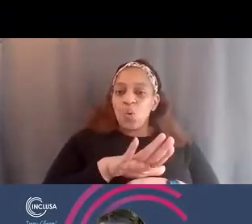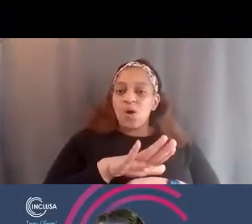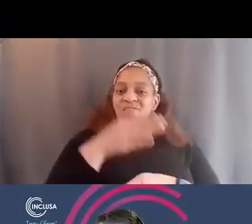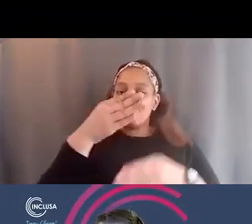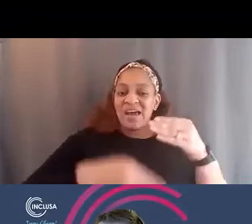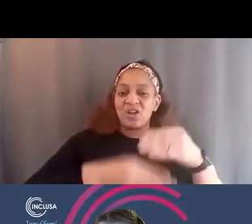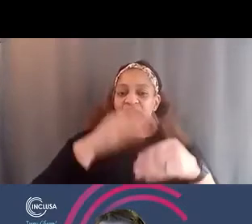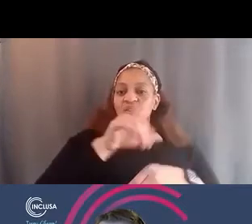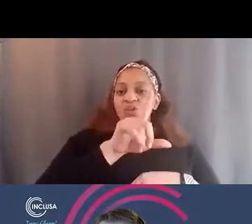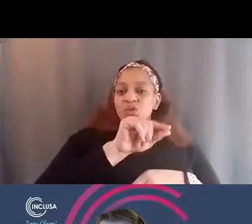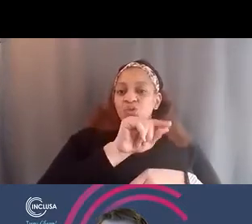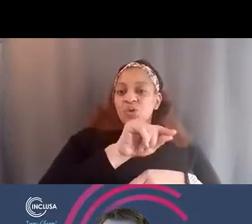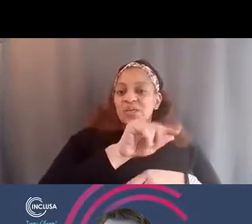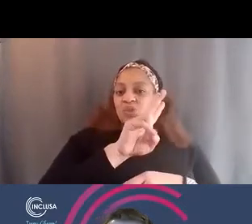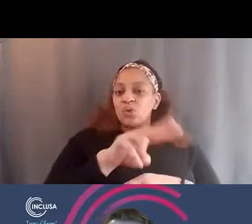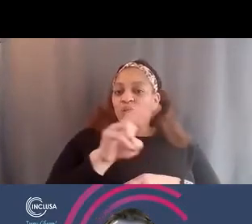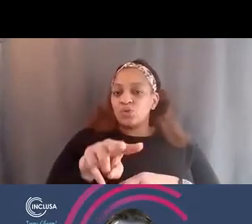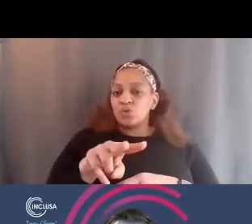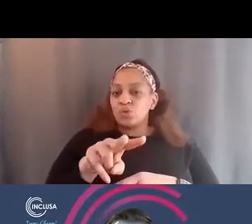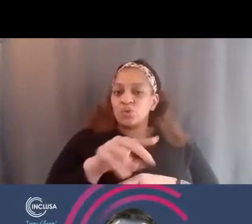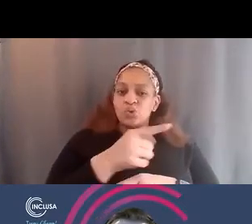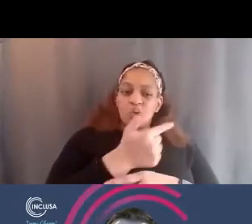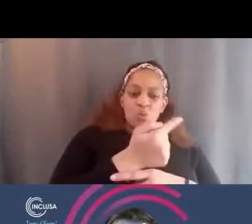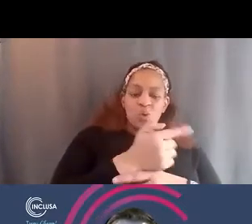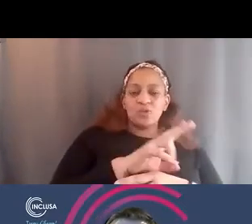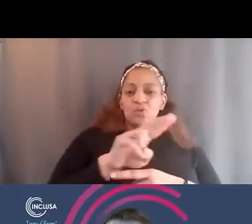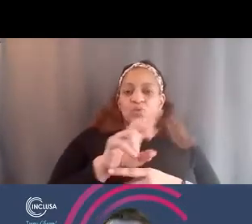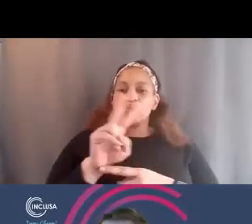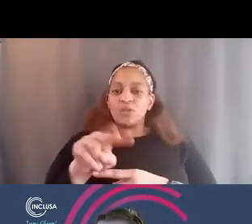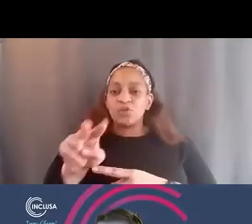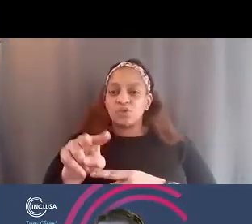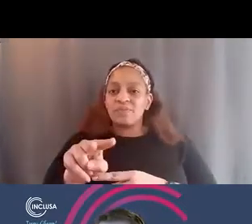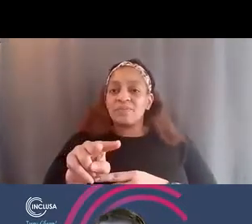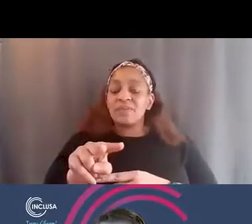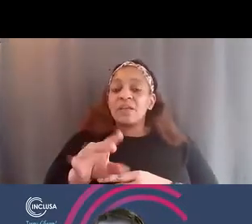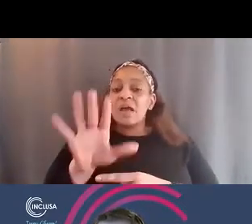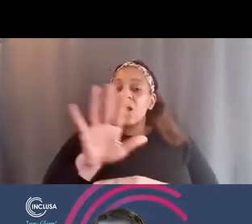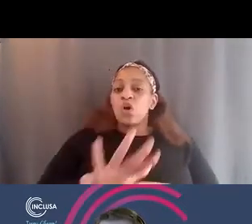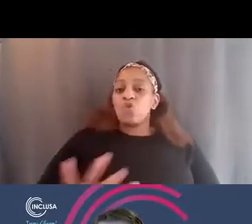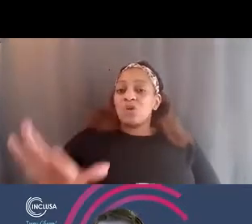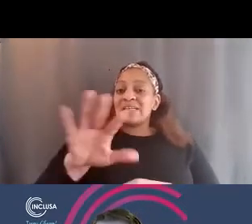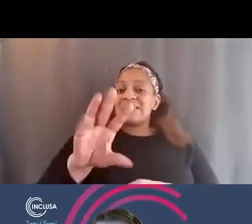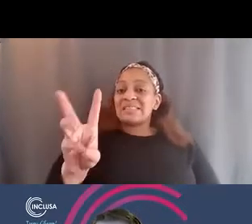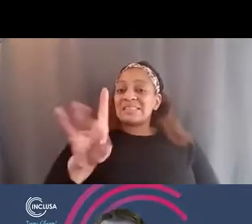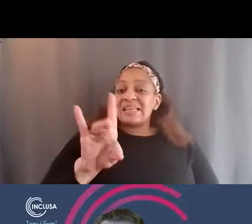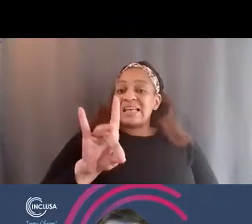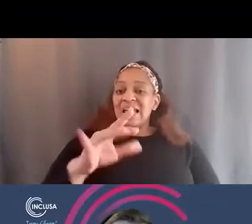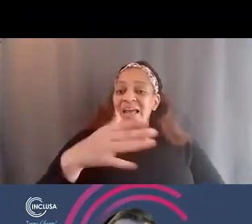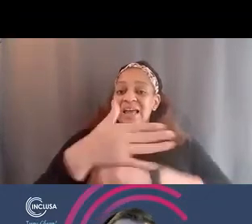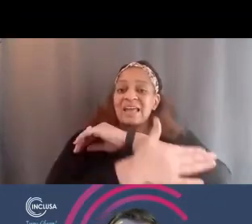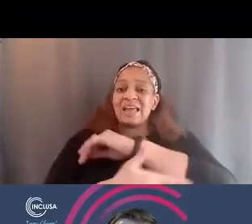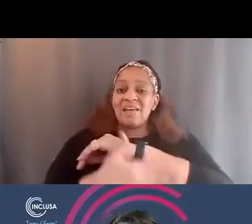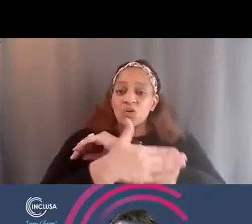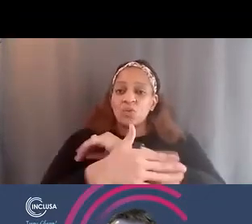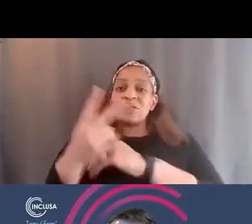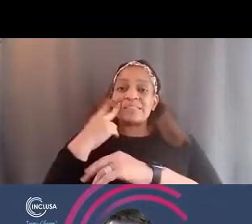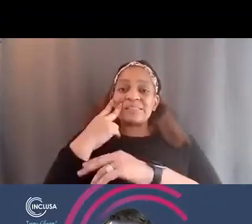going into 2022. We saw across all 68 counties, we saw a growth of